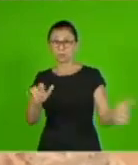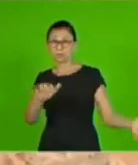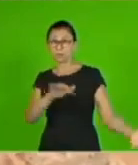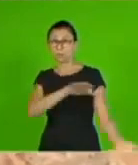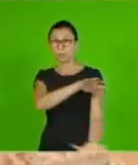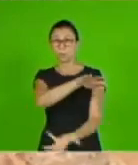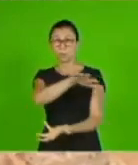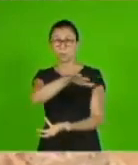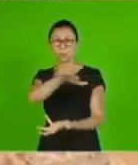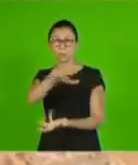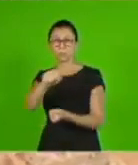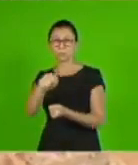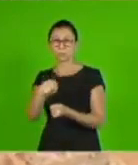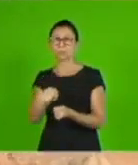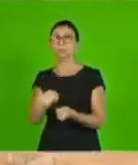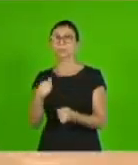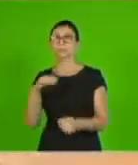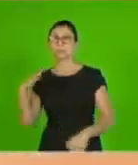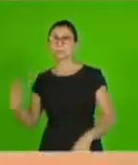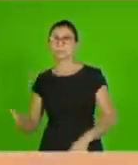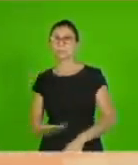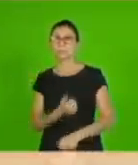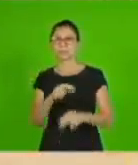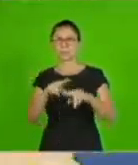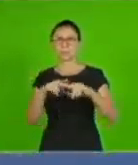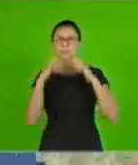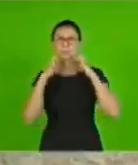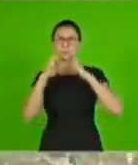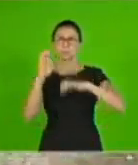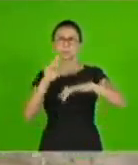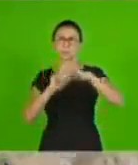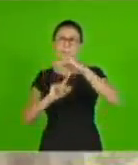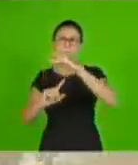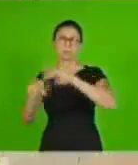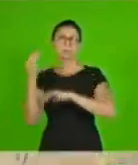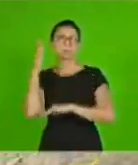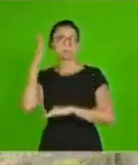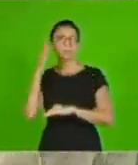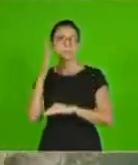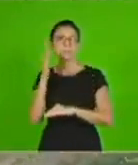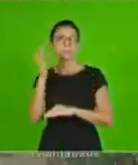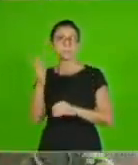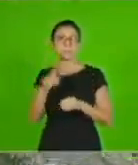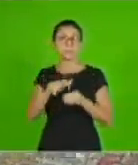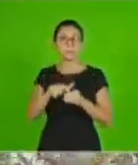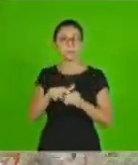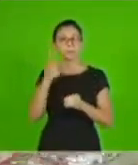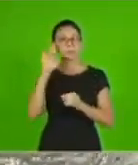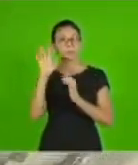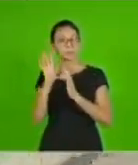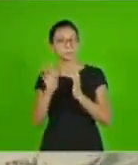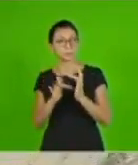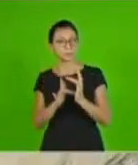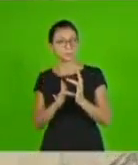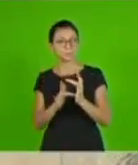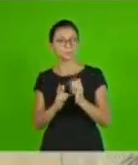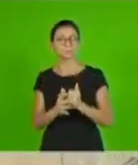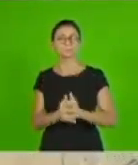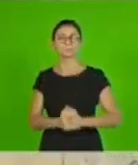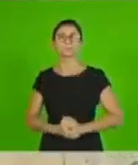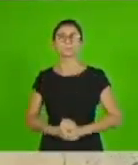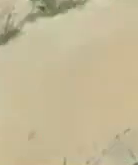People from all parts of the world have been reached by this eternal gospel and by the message